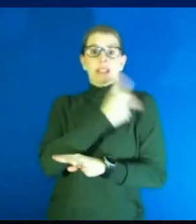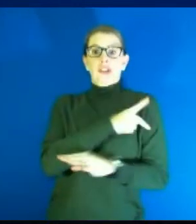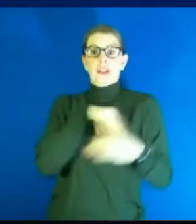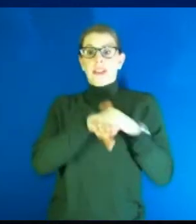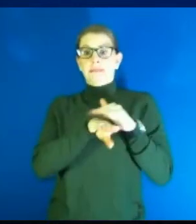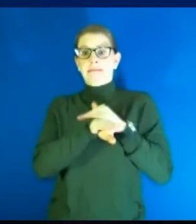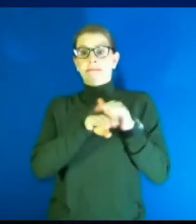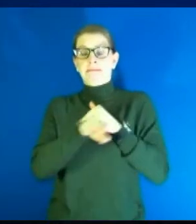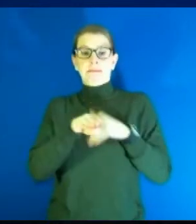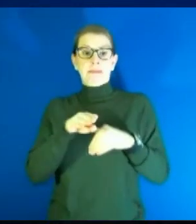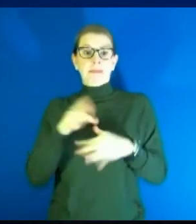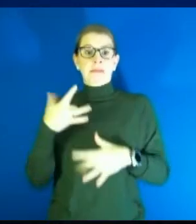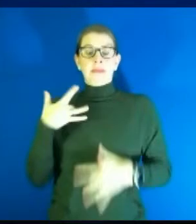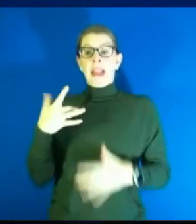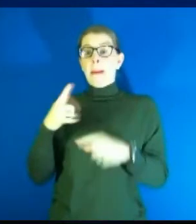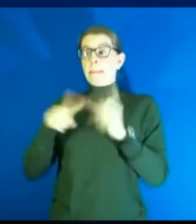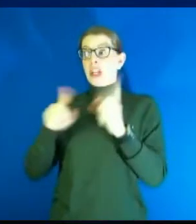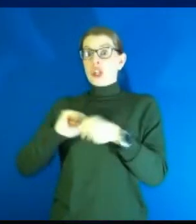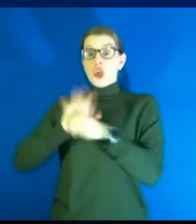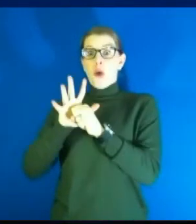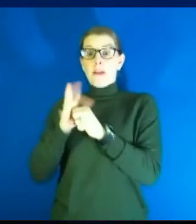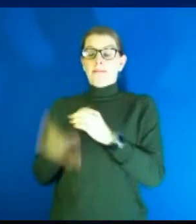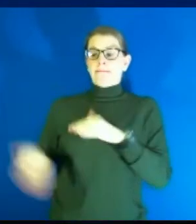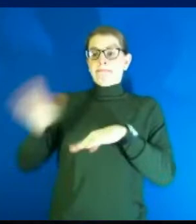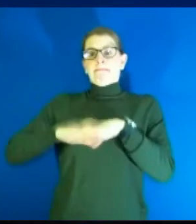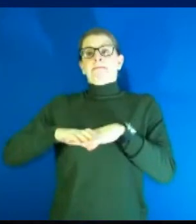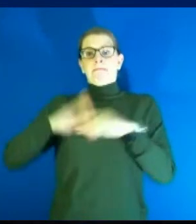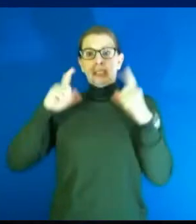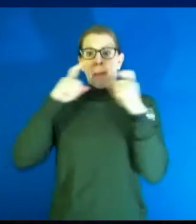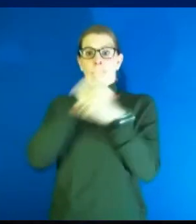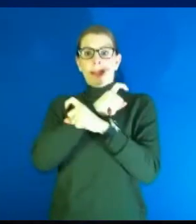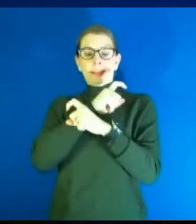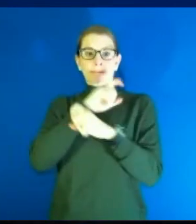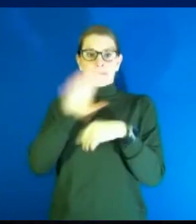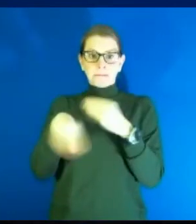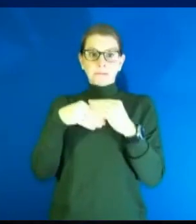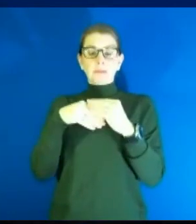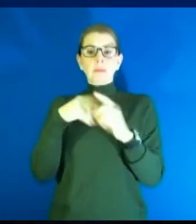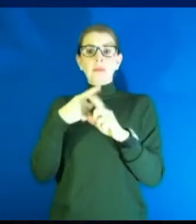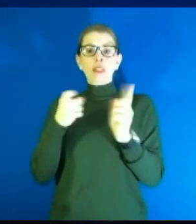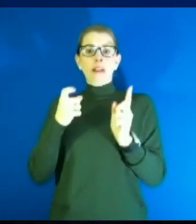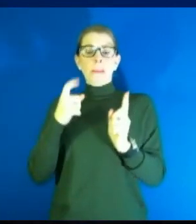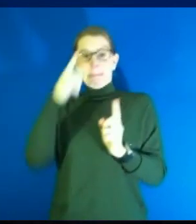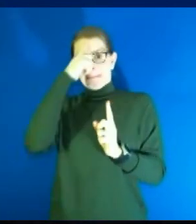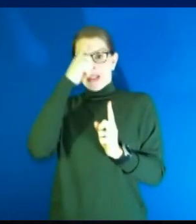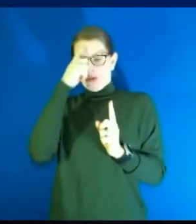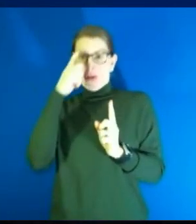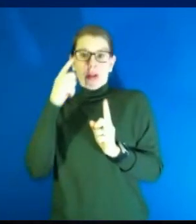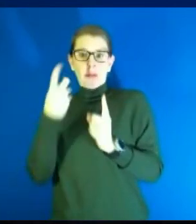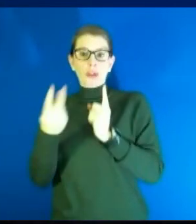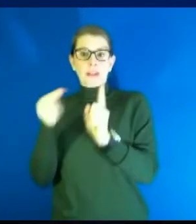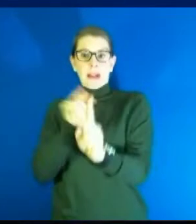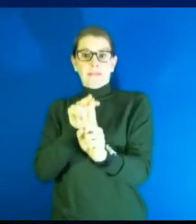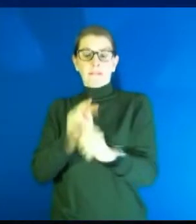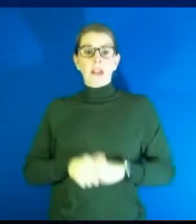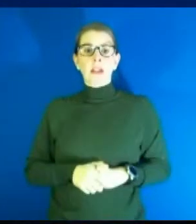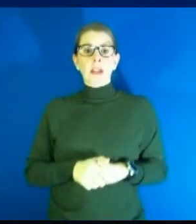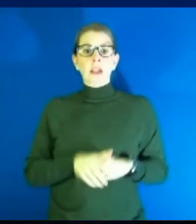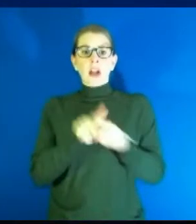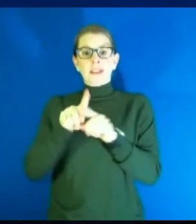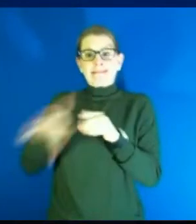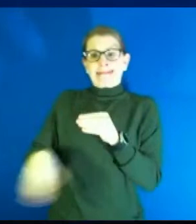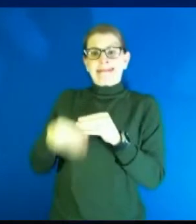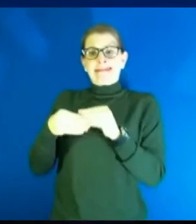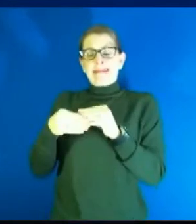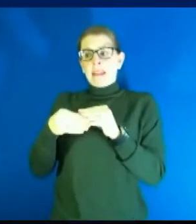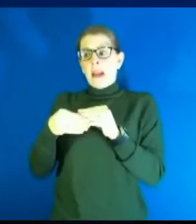just an extra layer of complexity from a mental point of view, and also kind of bringing an extra load of